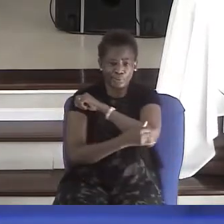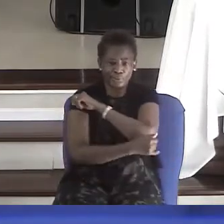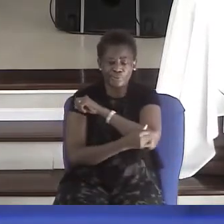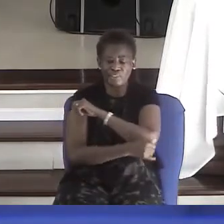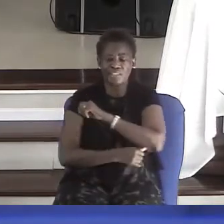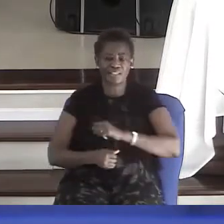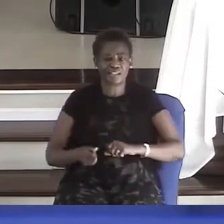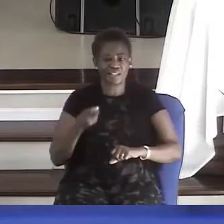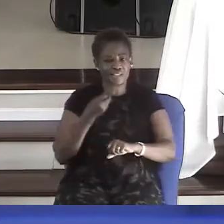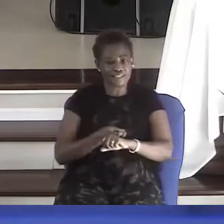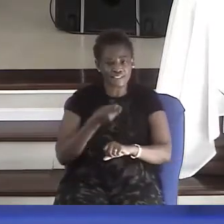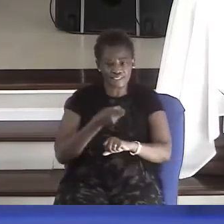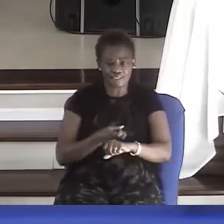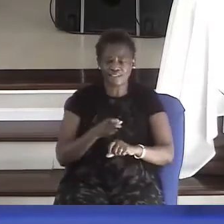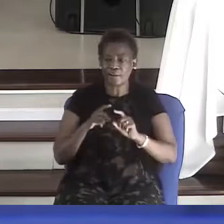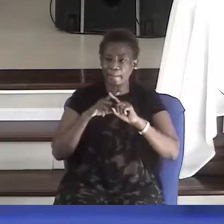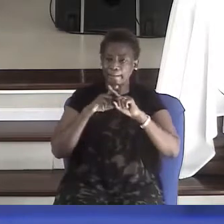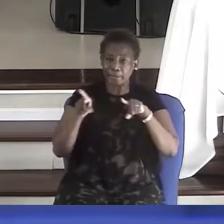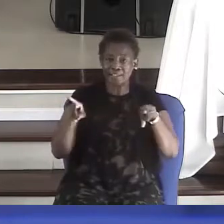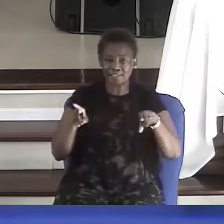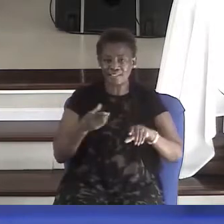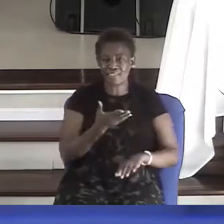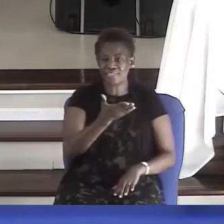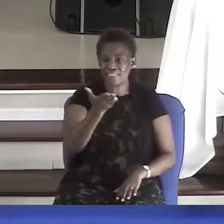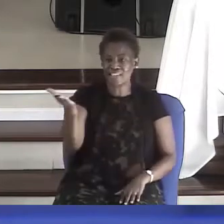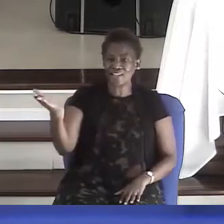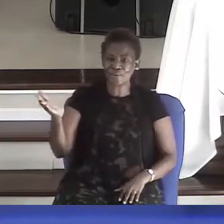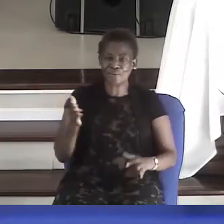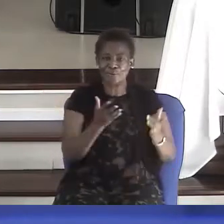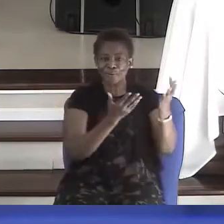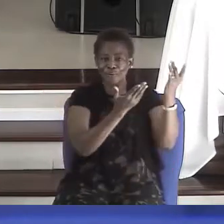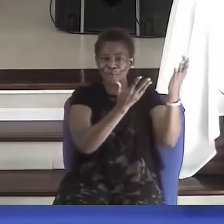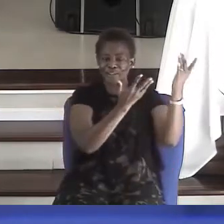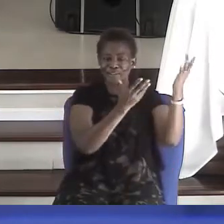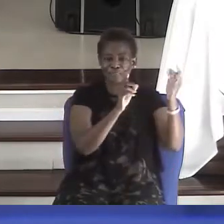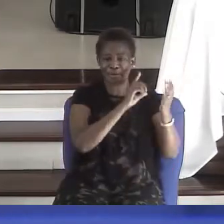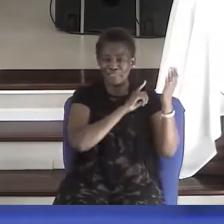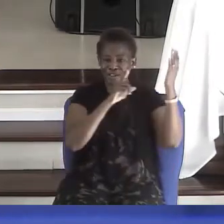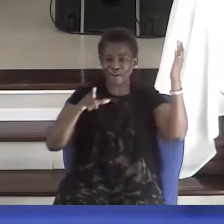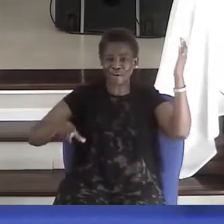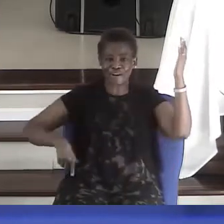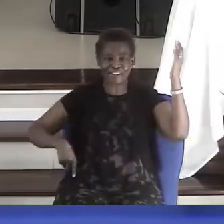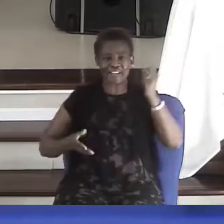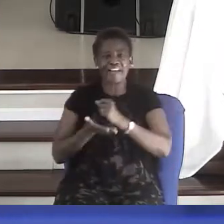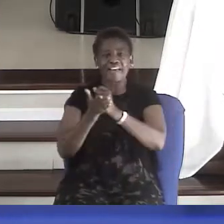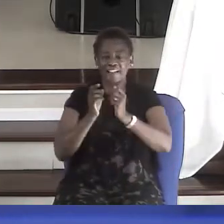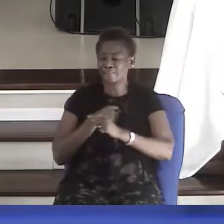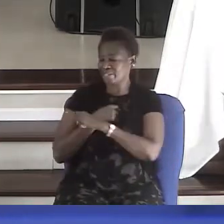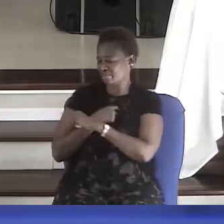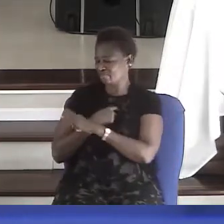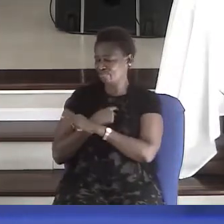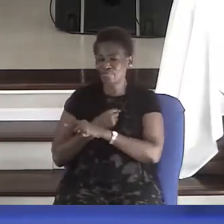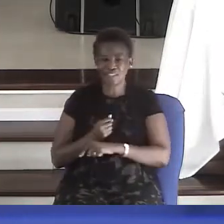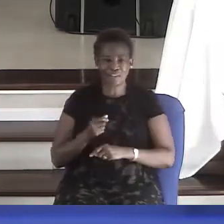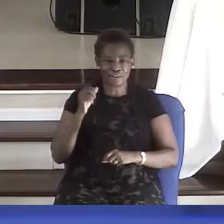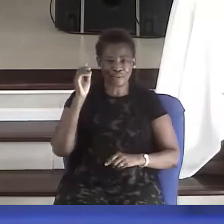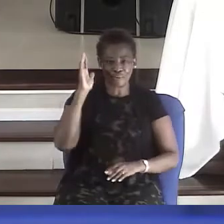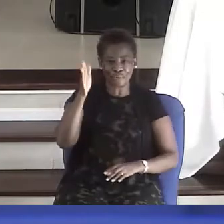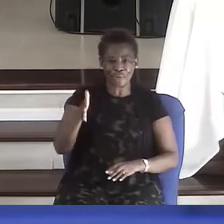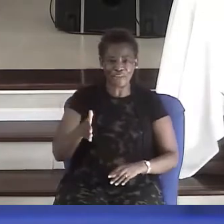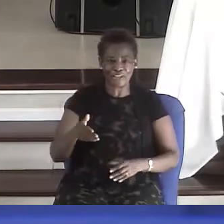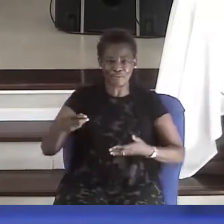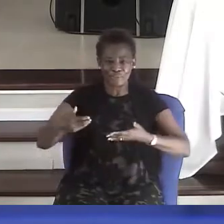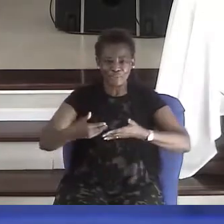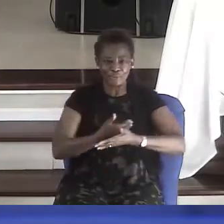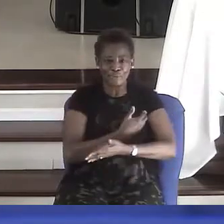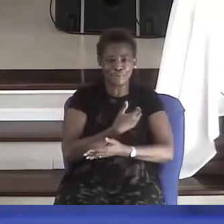But they who wait upon the Lord, help me, will renew their strength and will mount